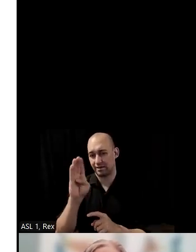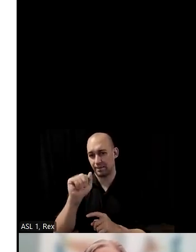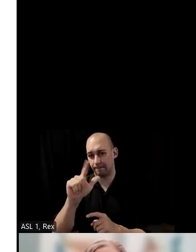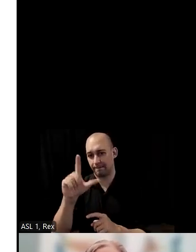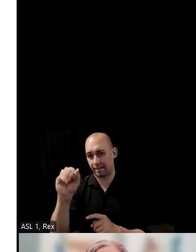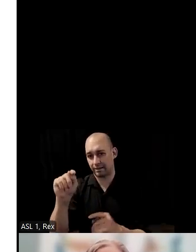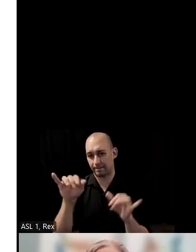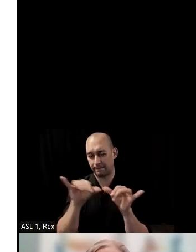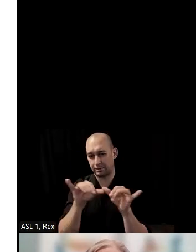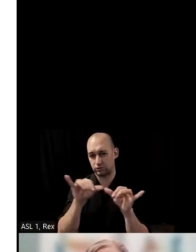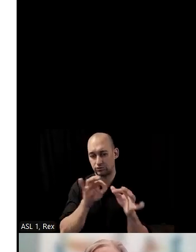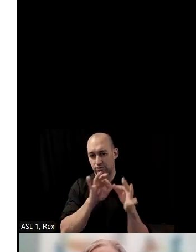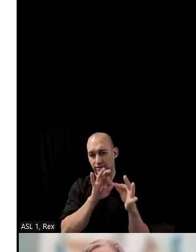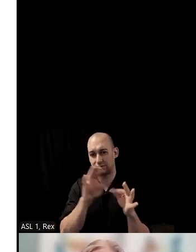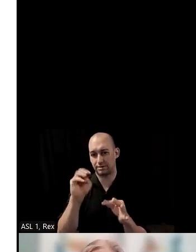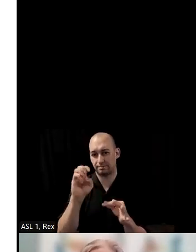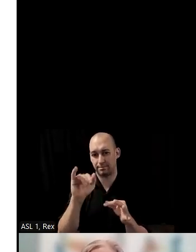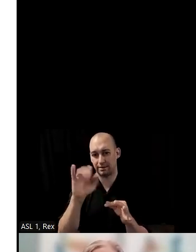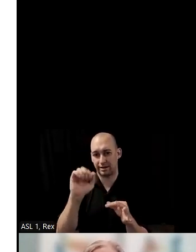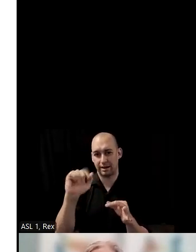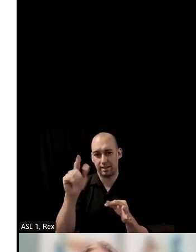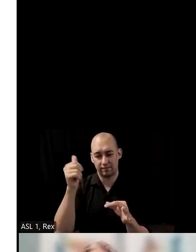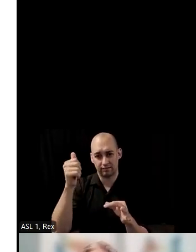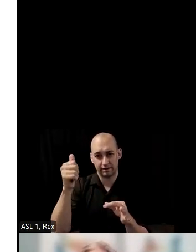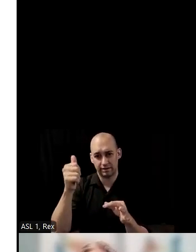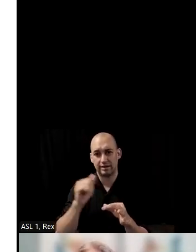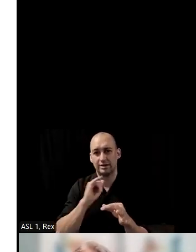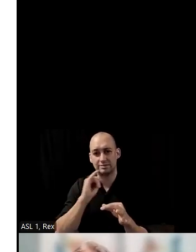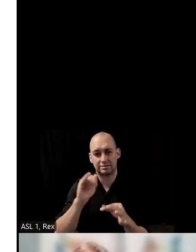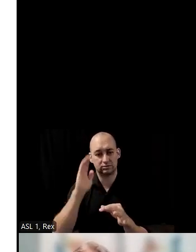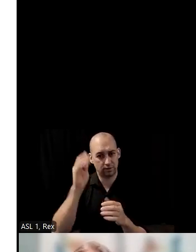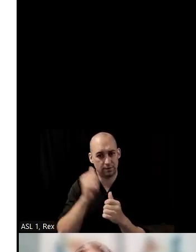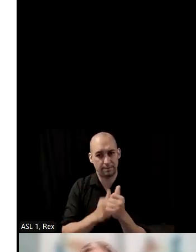to Medi-Cal funding is going to pass. And I think there's